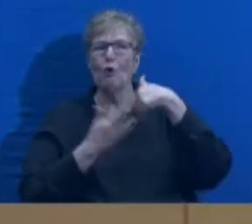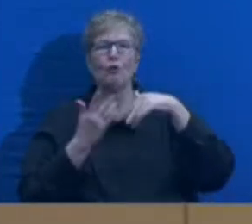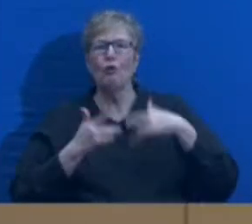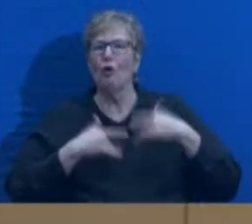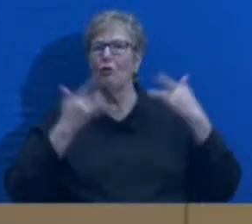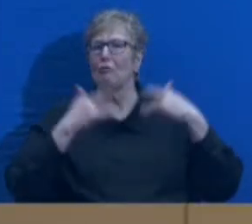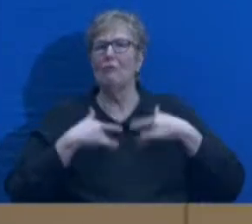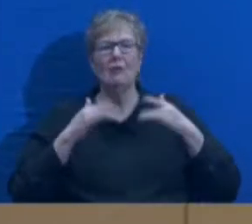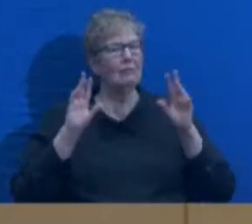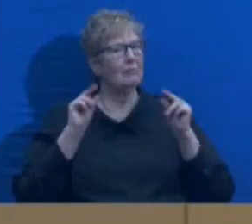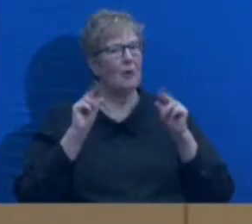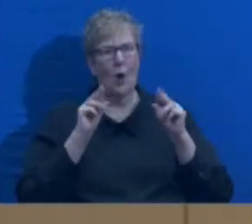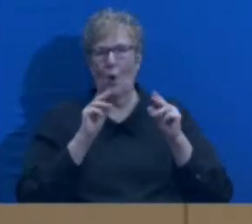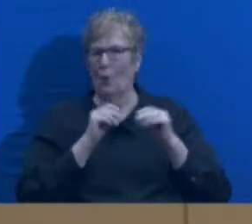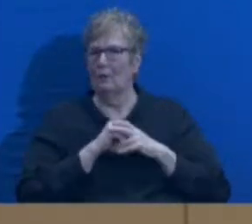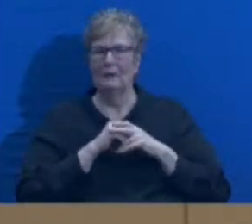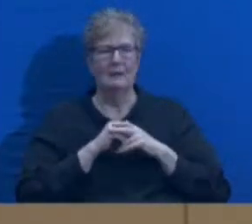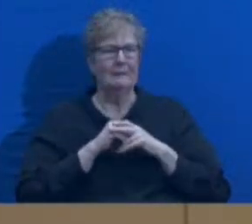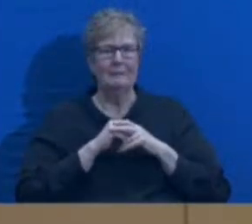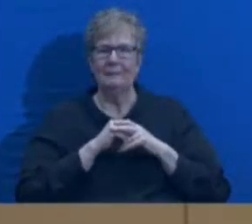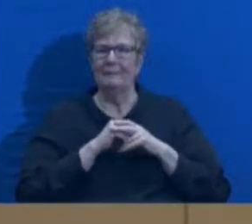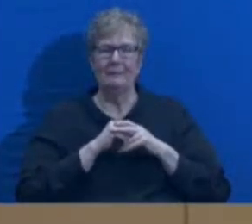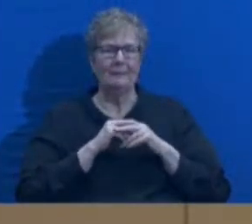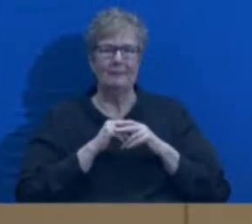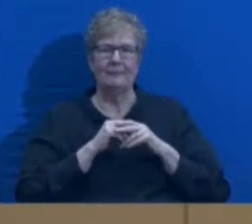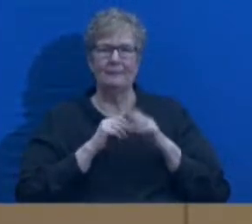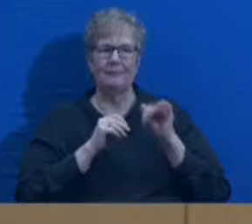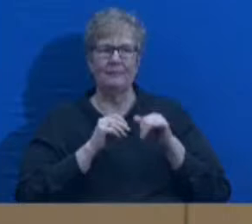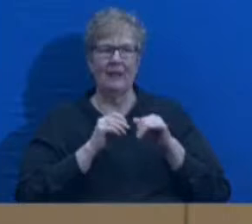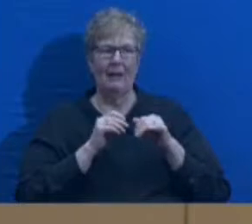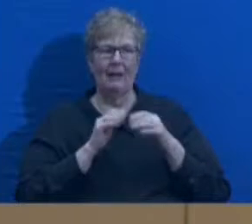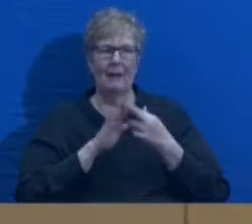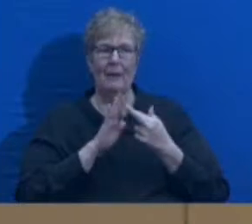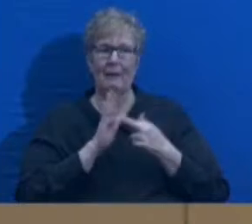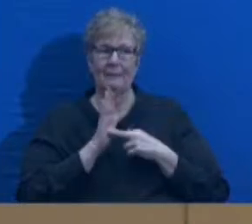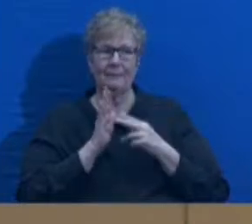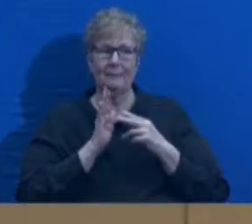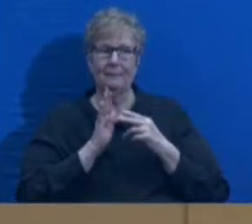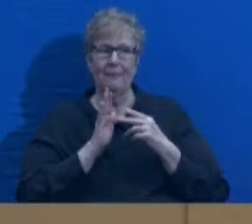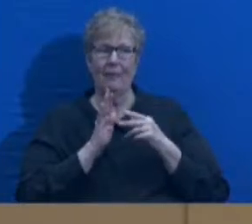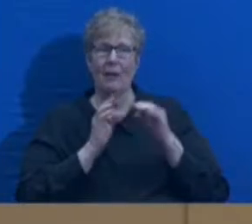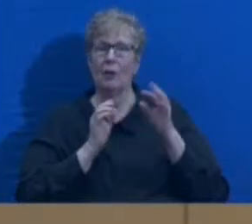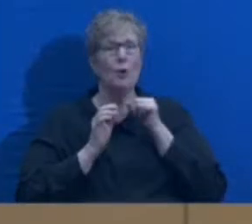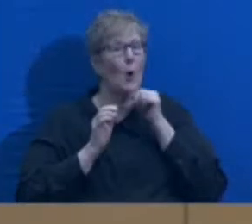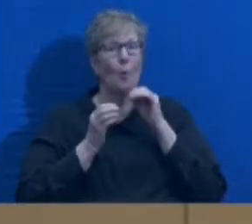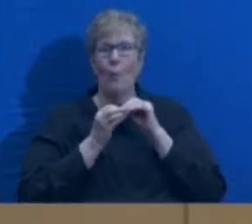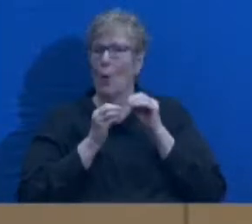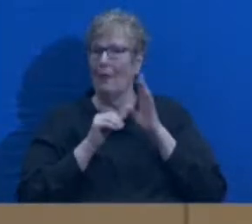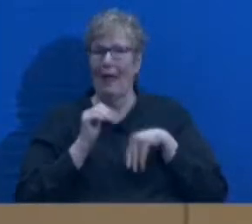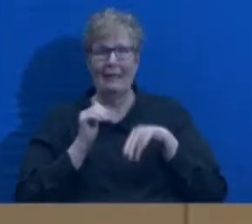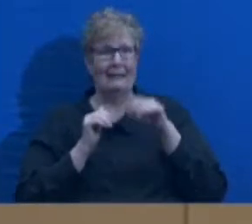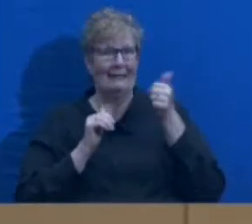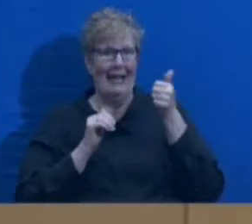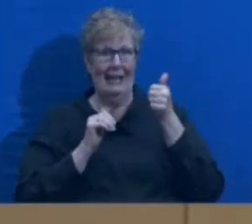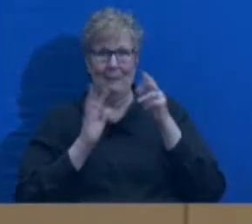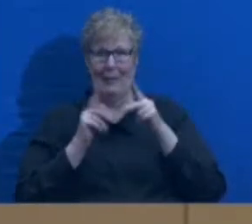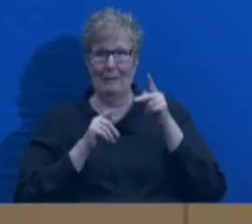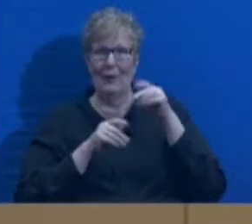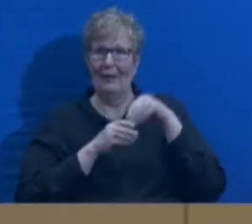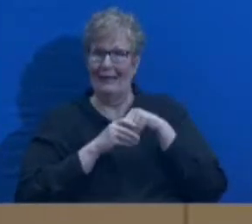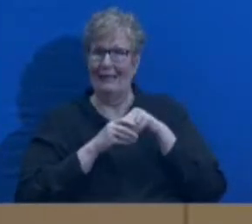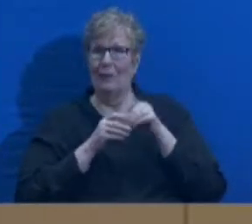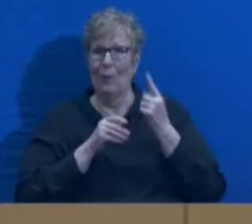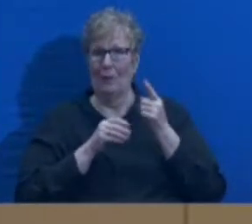in excess of the state executive order are allowed, and that means no more than 10 individuals at any one time